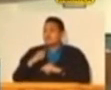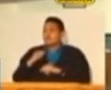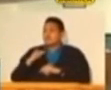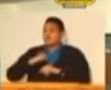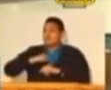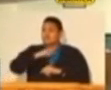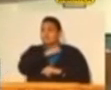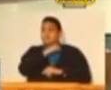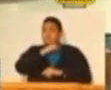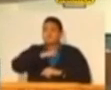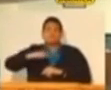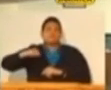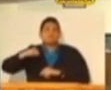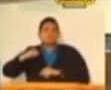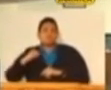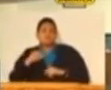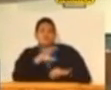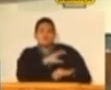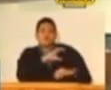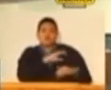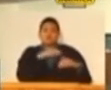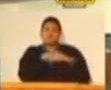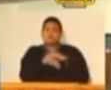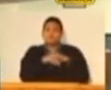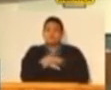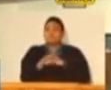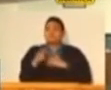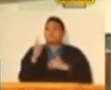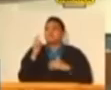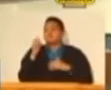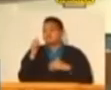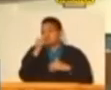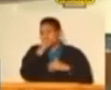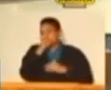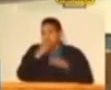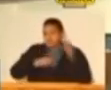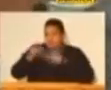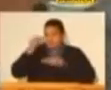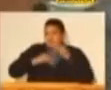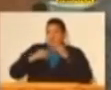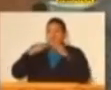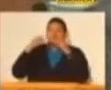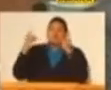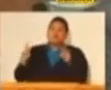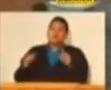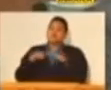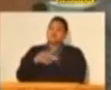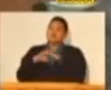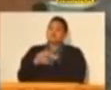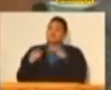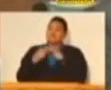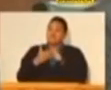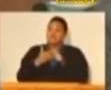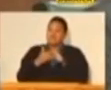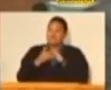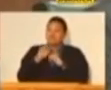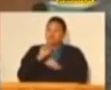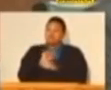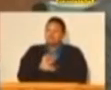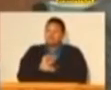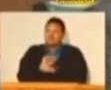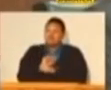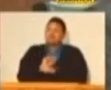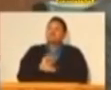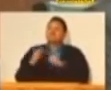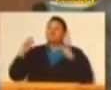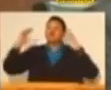the security forces to engage in arms and drug trafficking within Jamaica and to ensure that